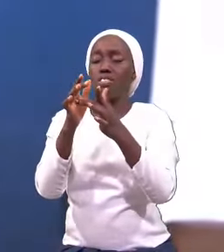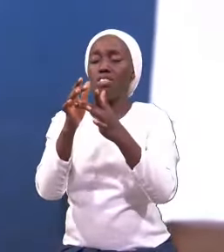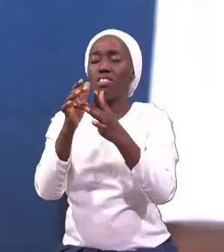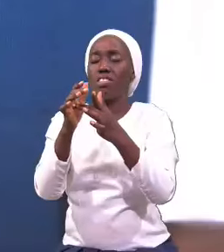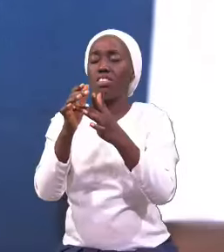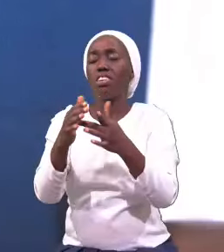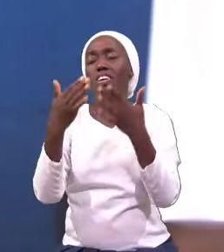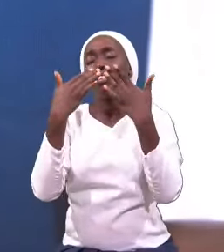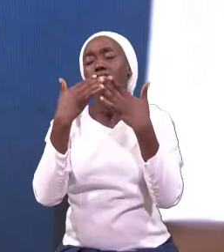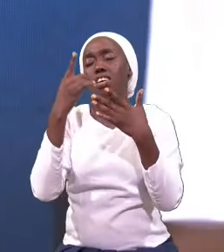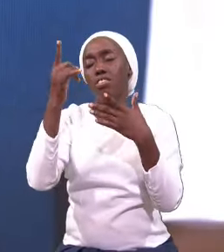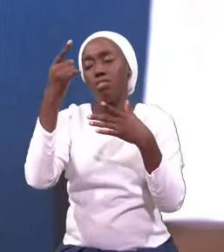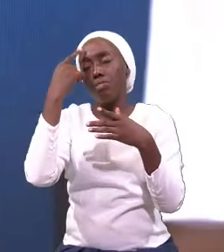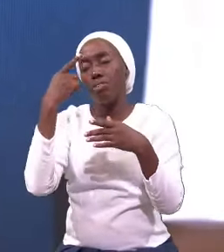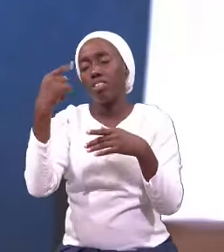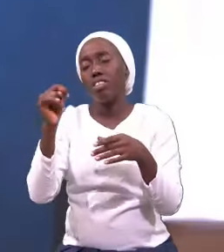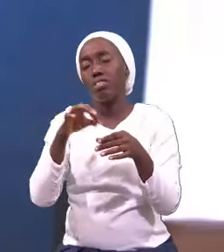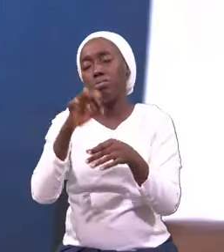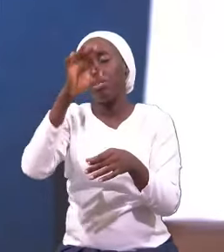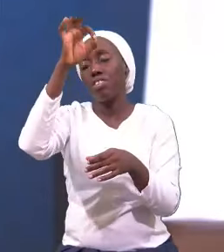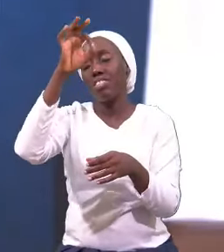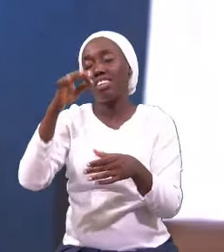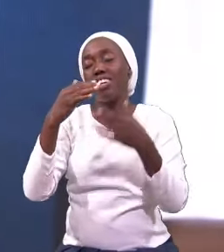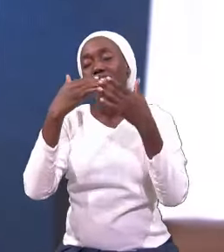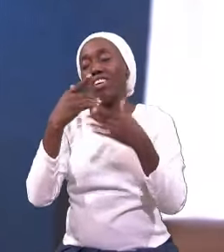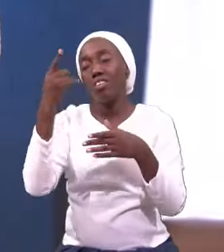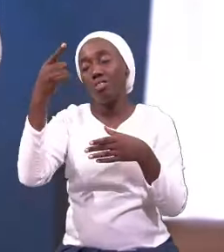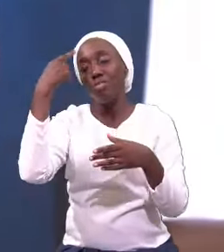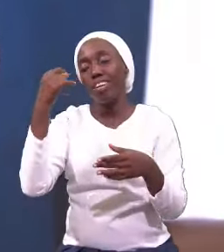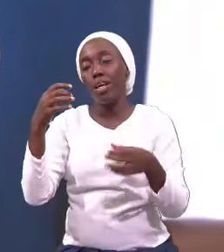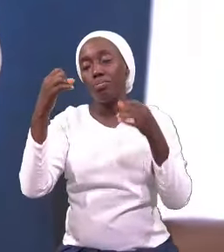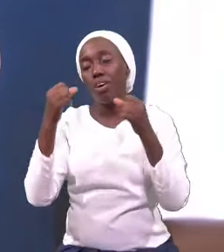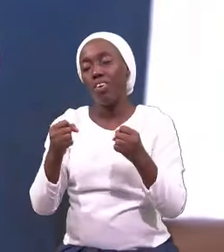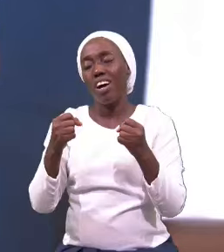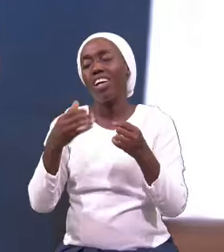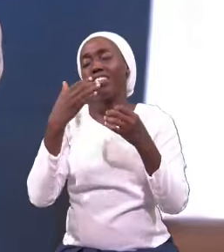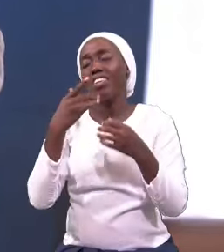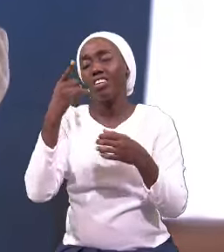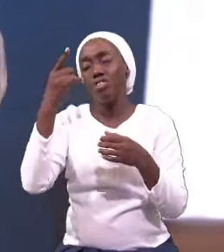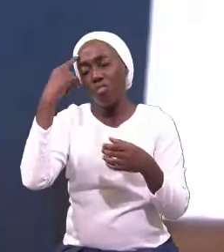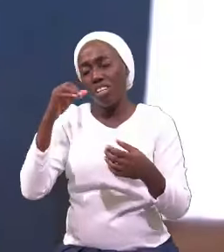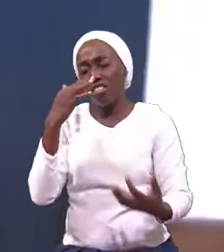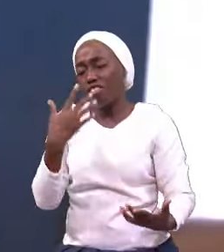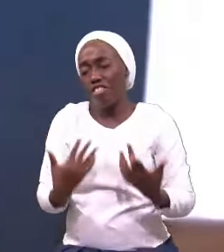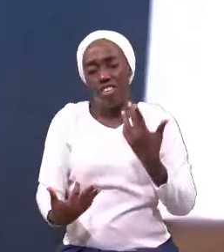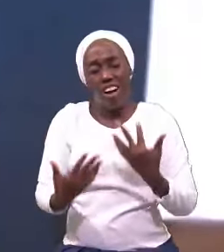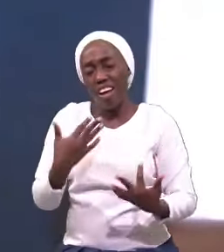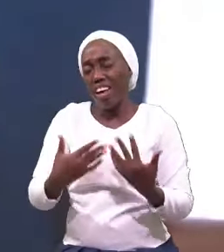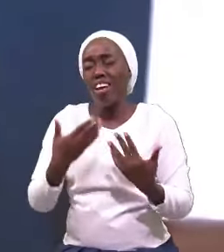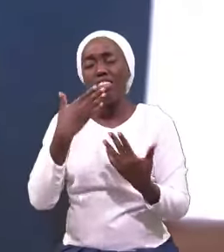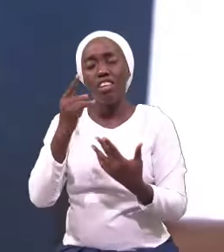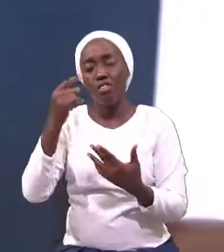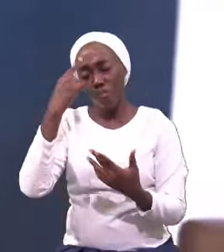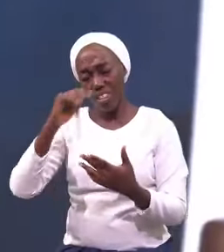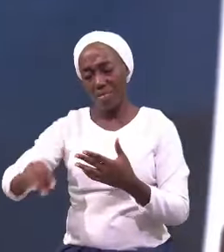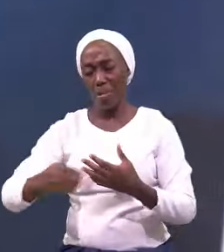Thank you for the spirit. Thank you for the power. Thank you for the fire. Thank you for the